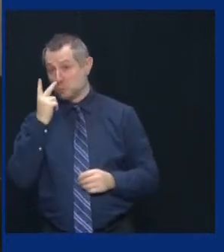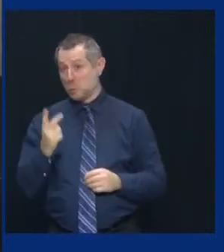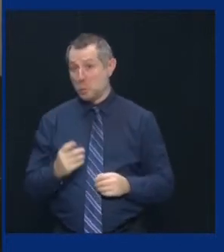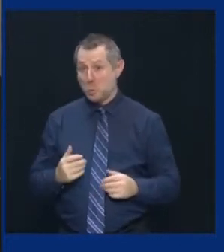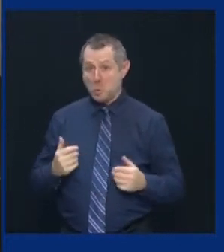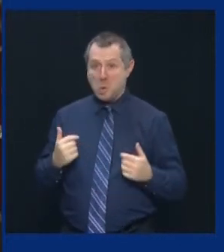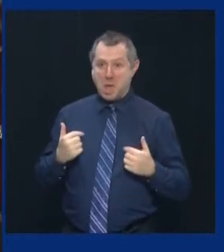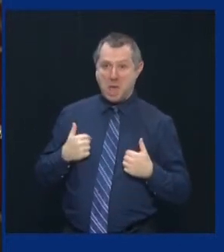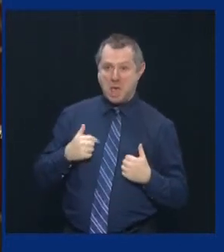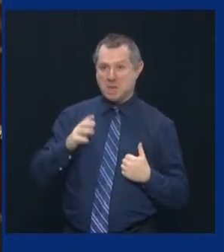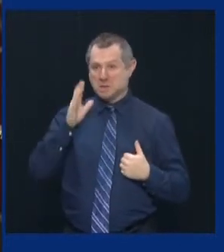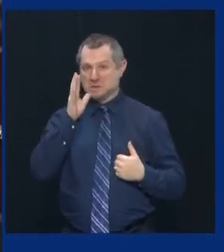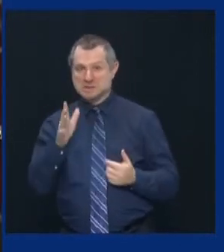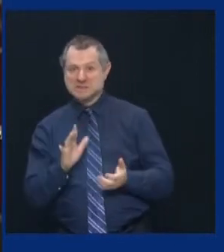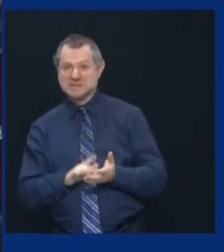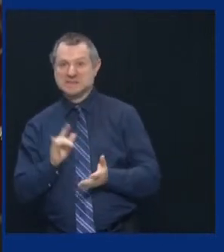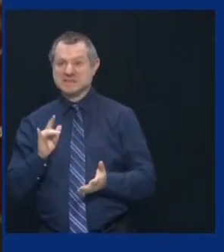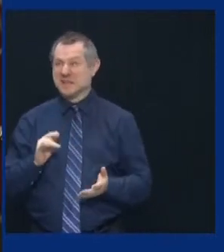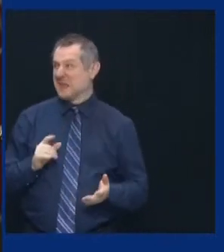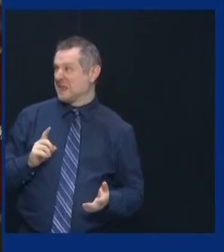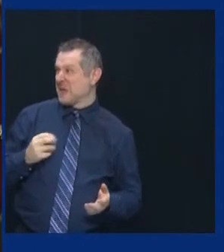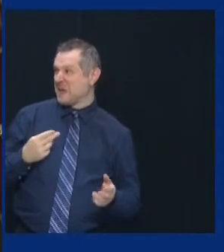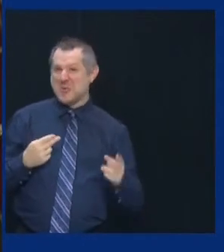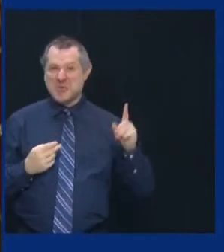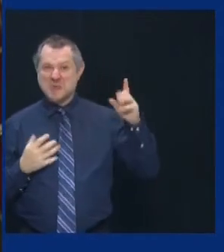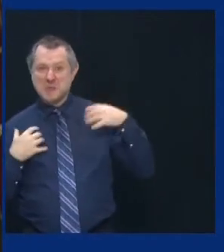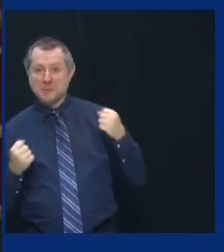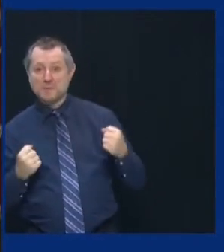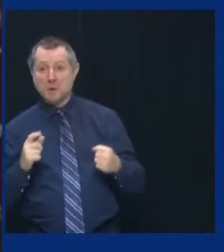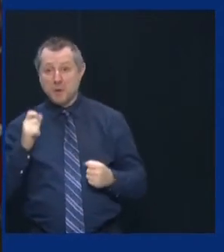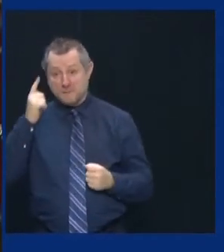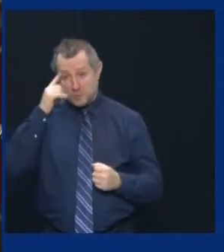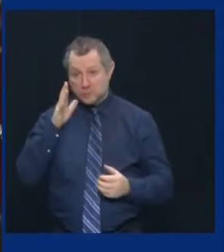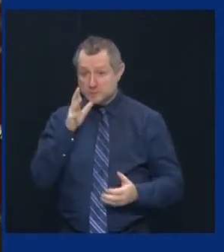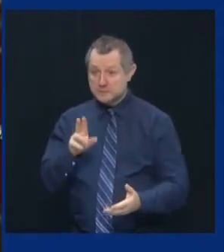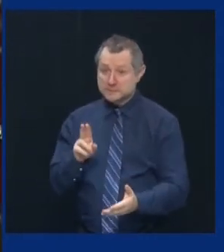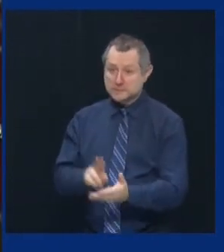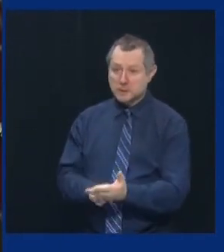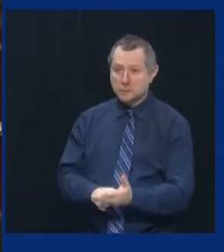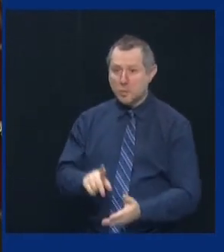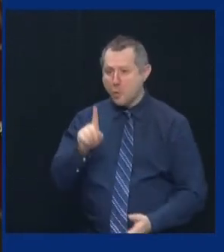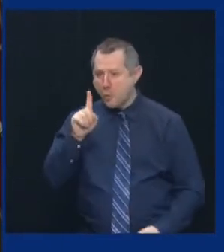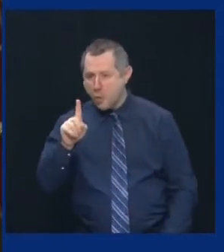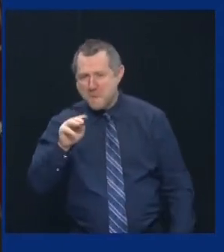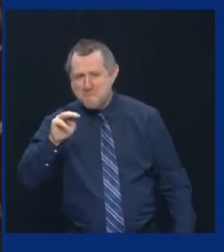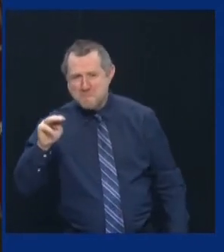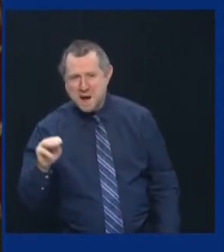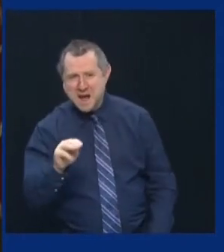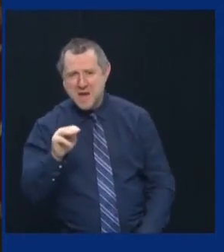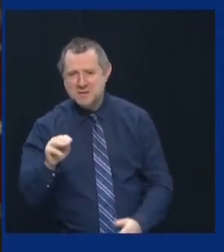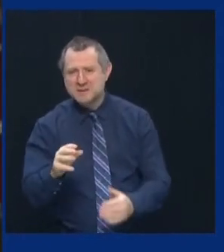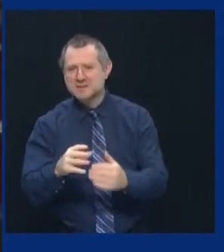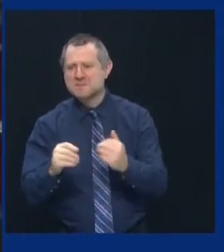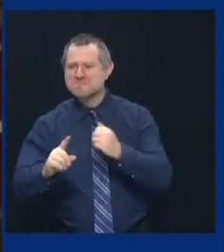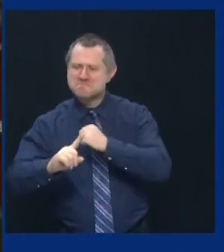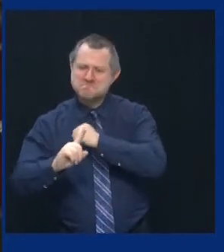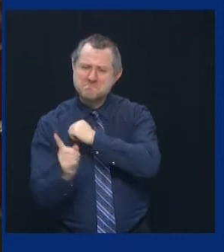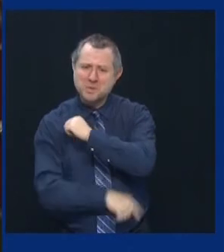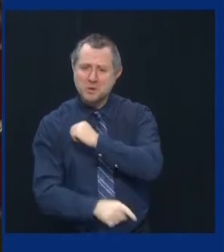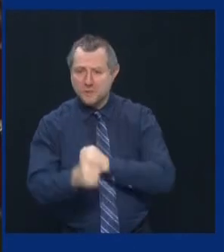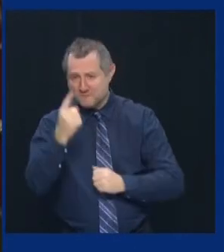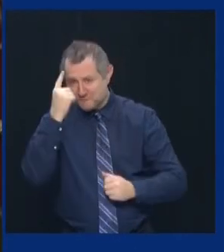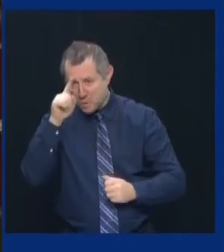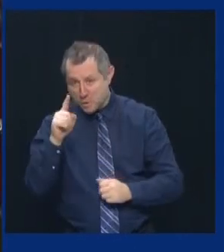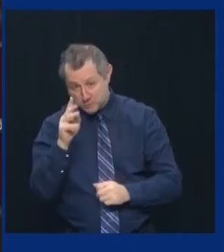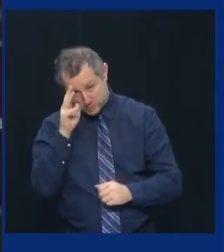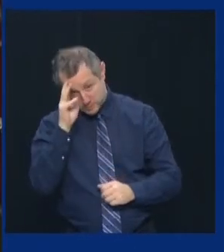same thing, in addition to the executive order that Governor's signing today on the up to $1 million penalty, falsifying business records here is a crime that can be charged up